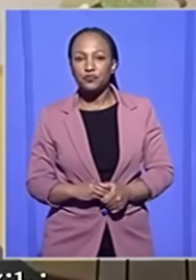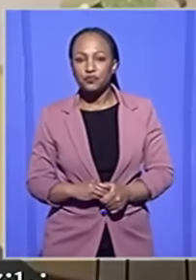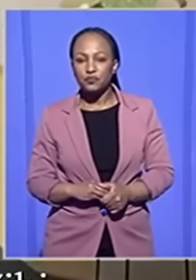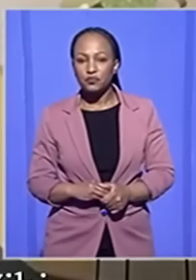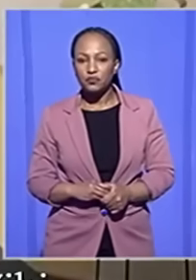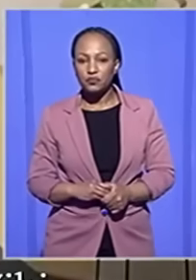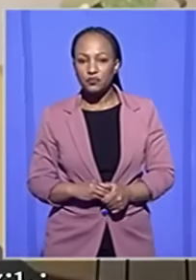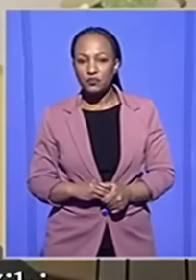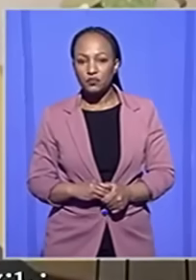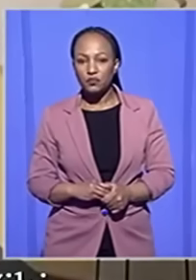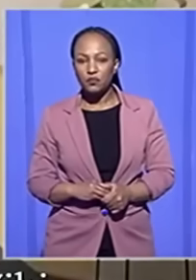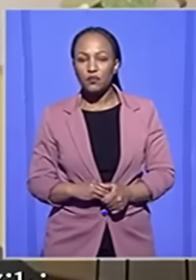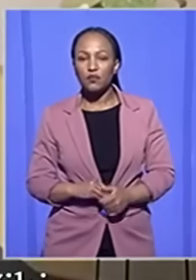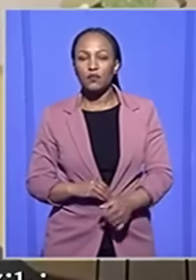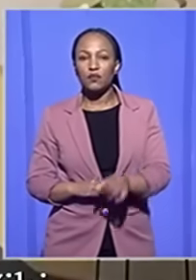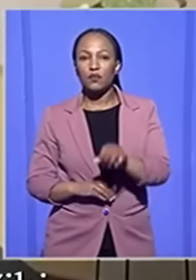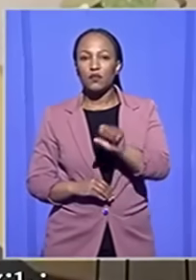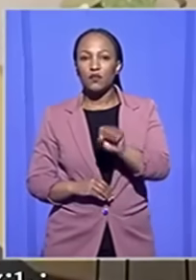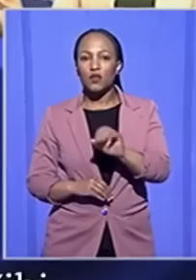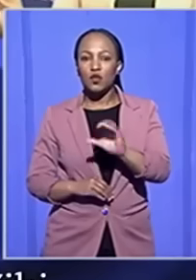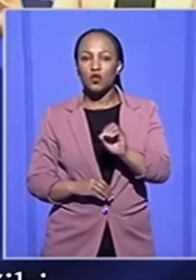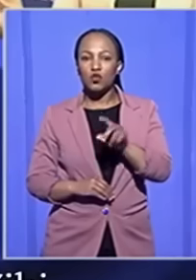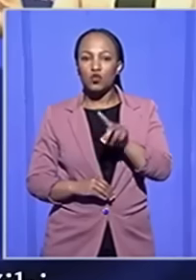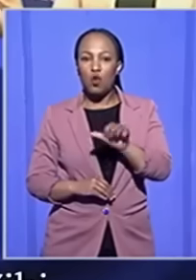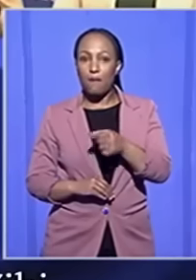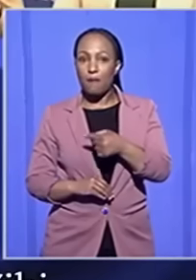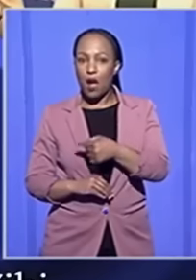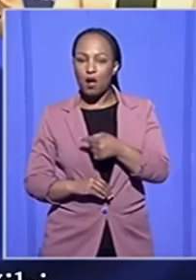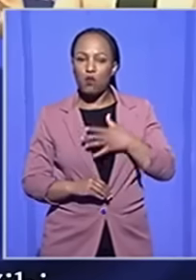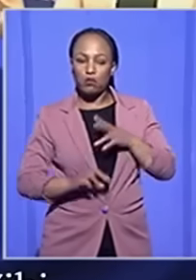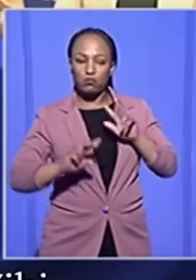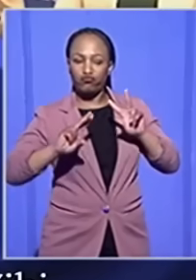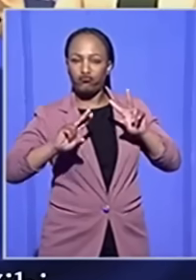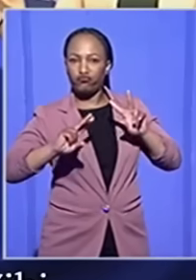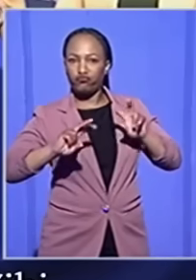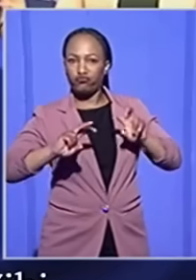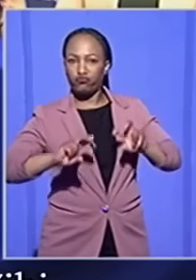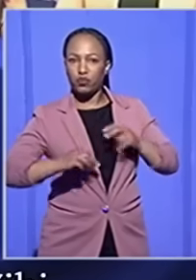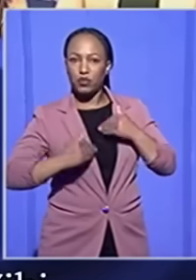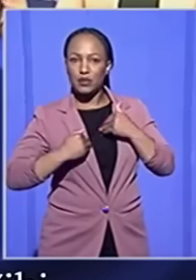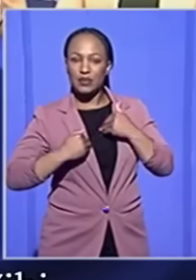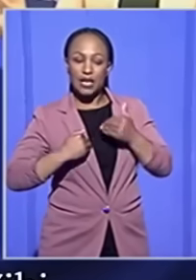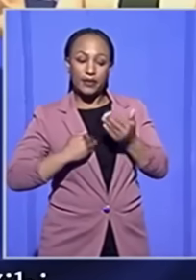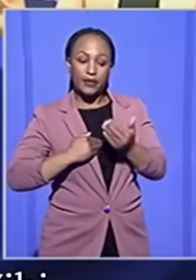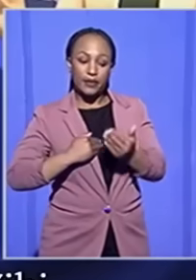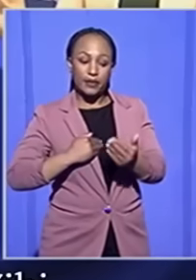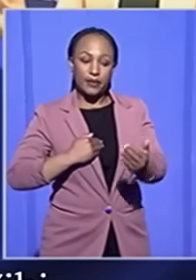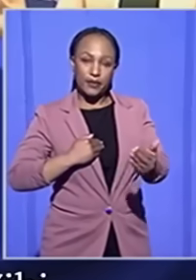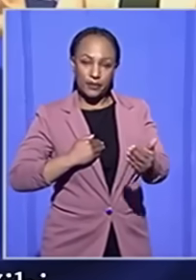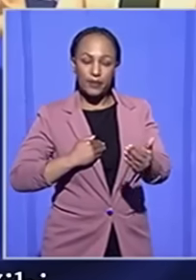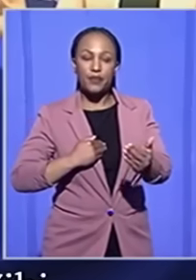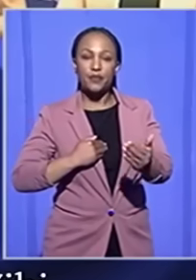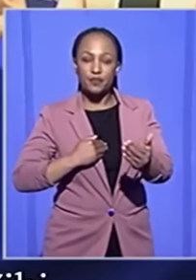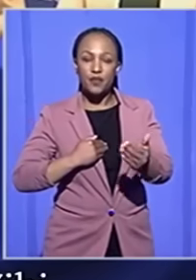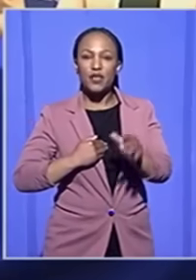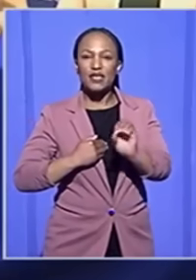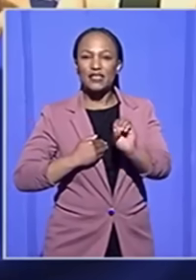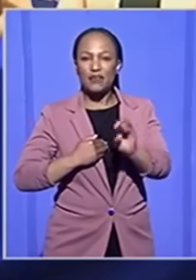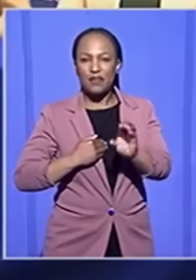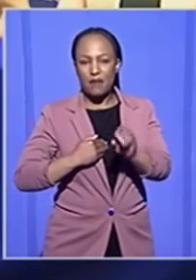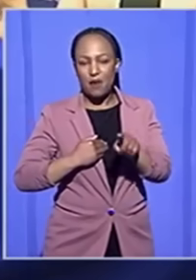Skopa e amogetse dintlhakaelo tsa dipatlisiso tsa yone mme ikaelela go di simolola mo bogareng jwa lwetse. Dikarolo di le 7 gareng ga